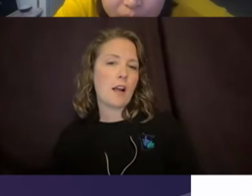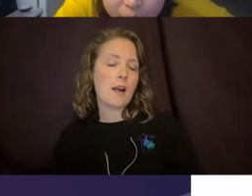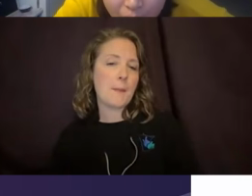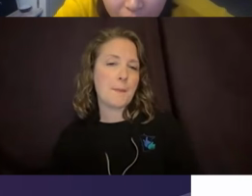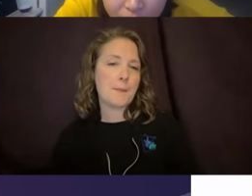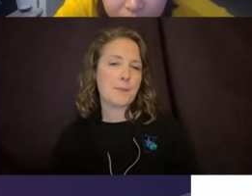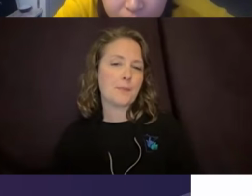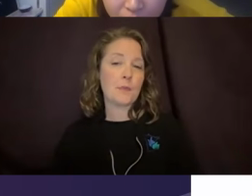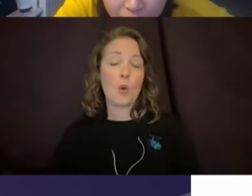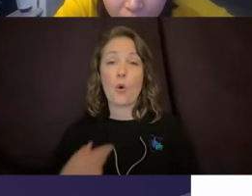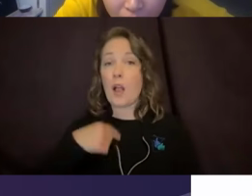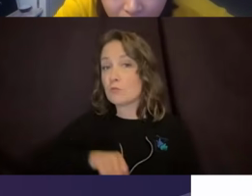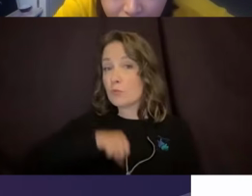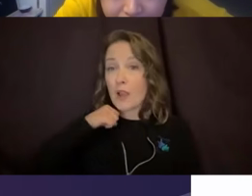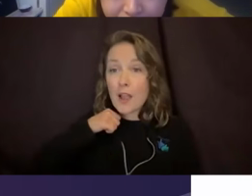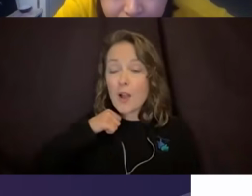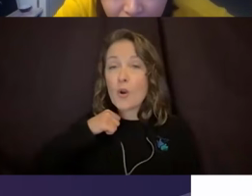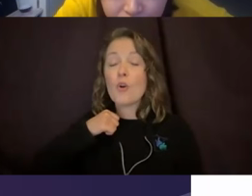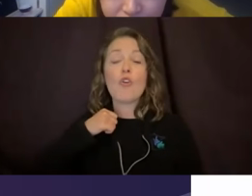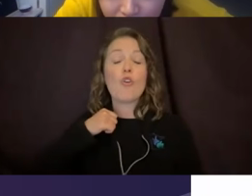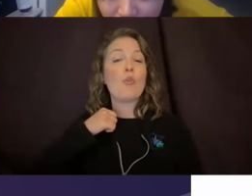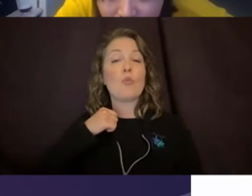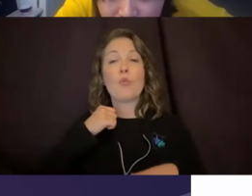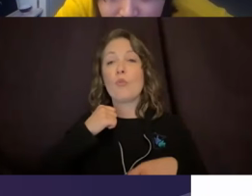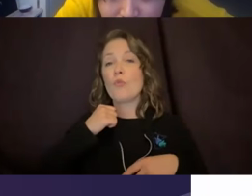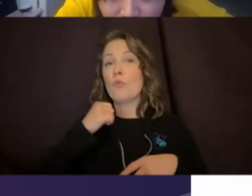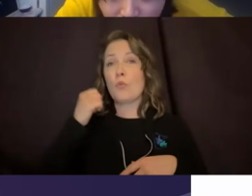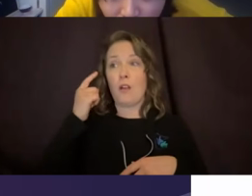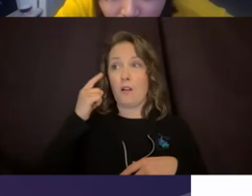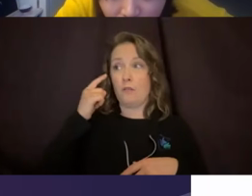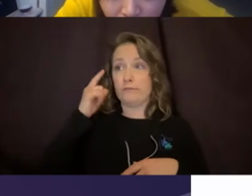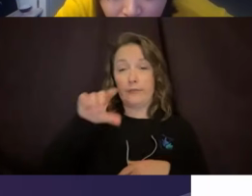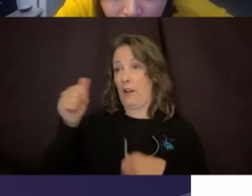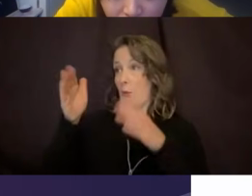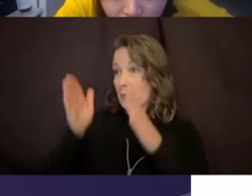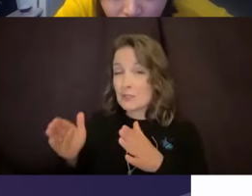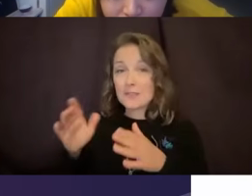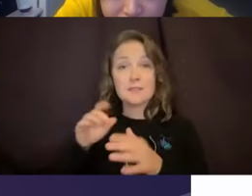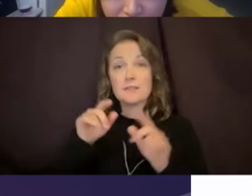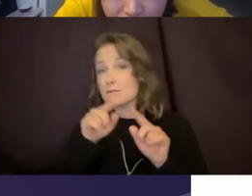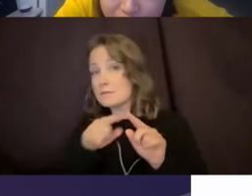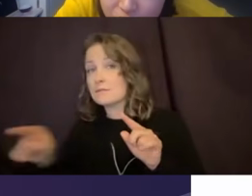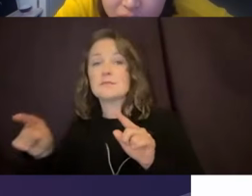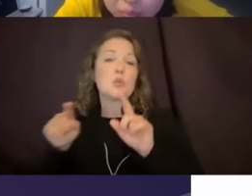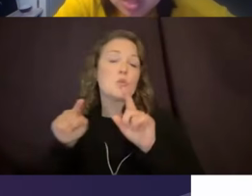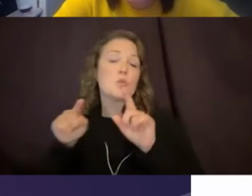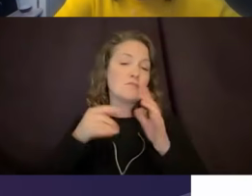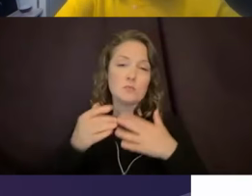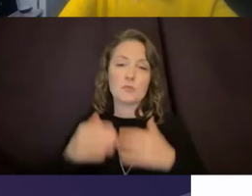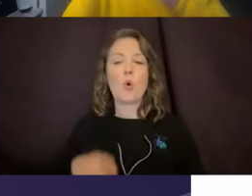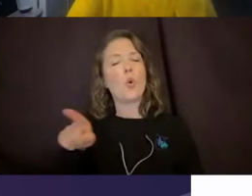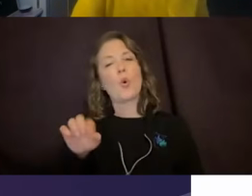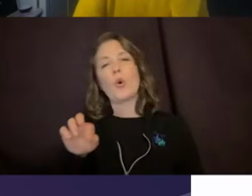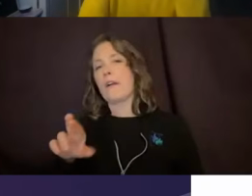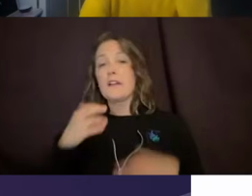I was proud of someone else, or today was interesting because of